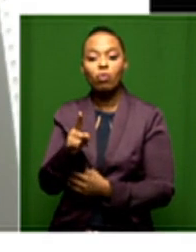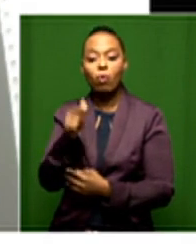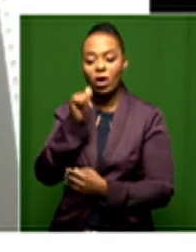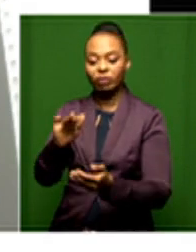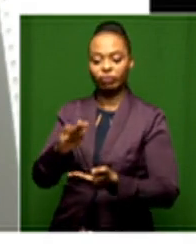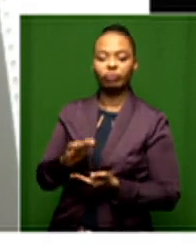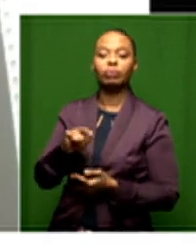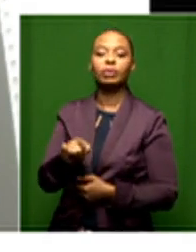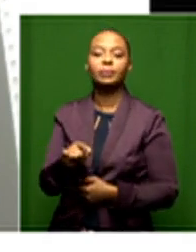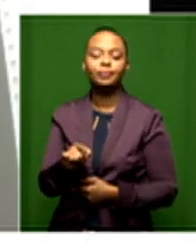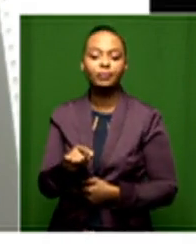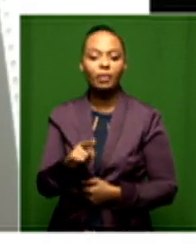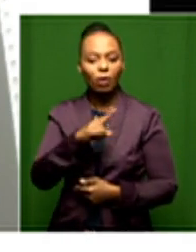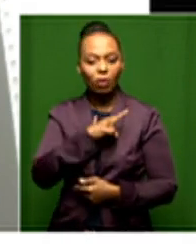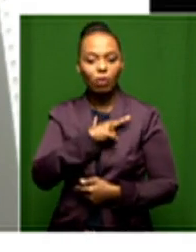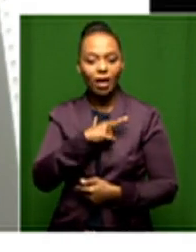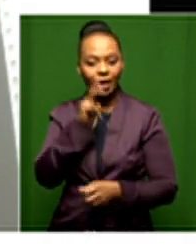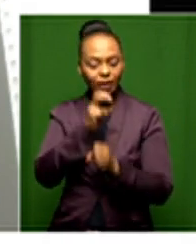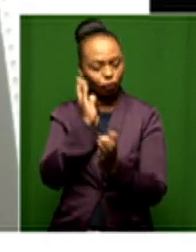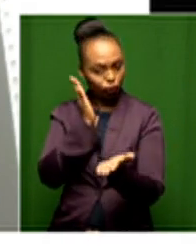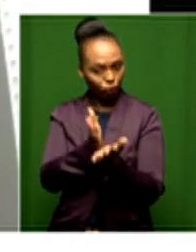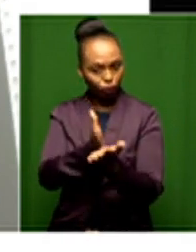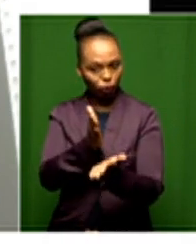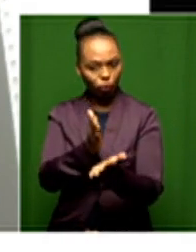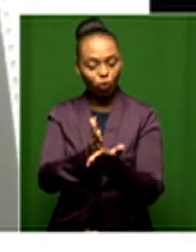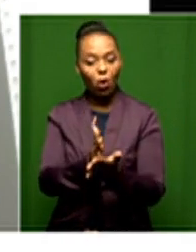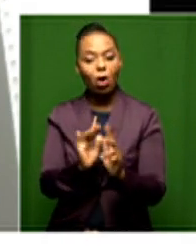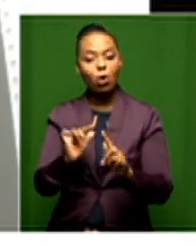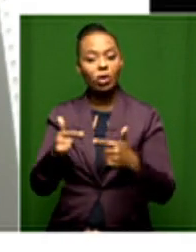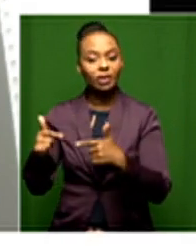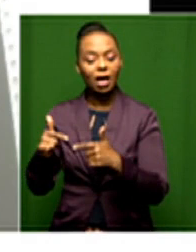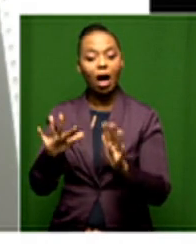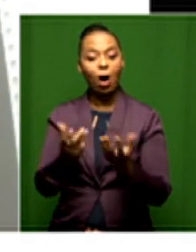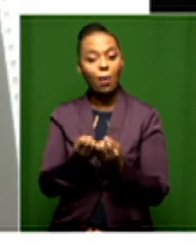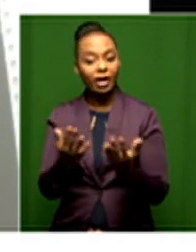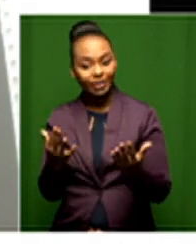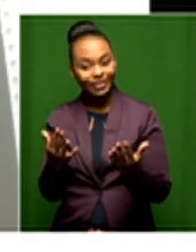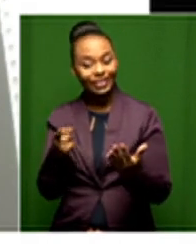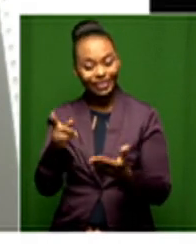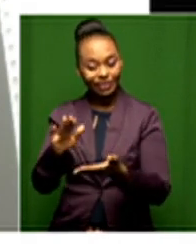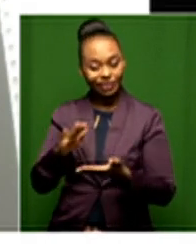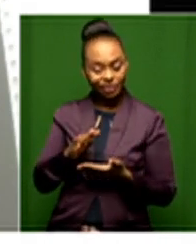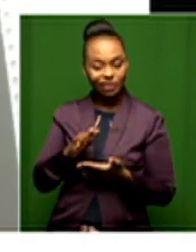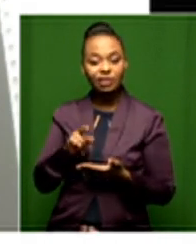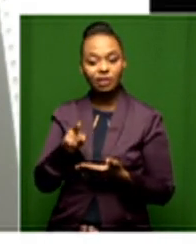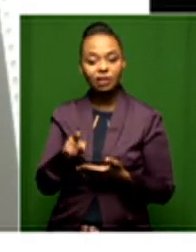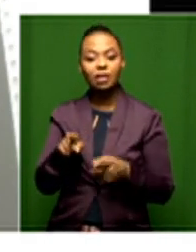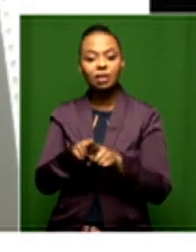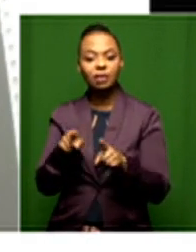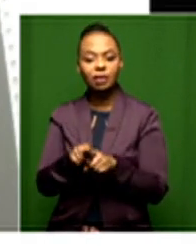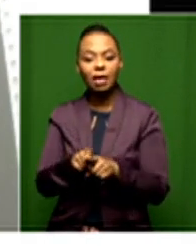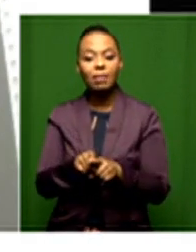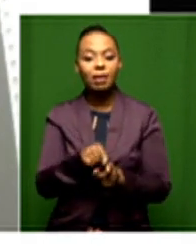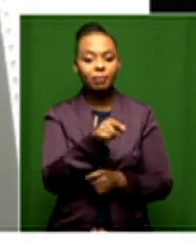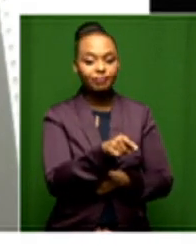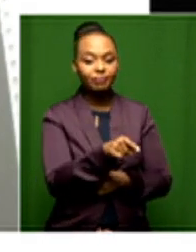need that it should be determined what the logistics will cost, and what also will be the cost of the healthcare professionals who